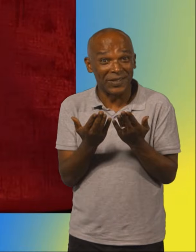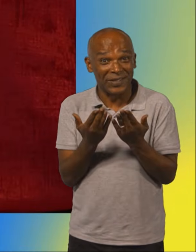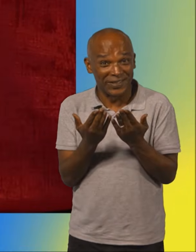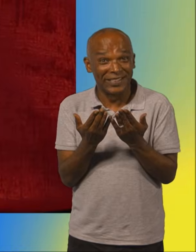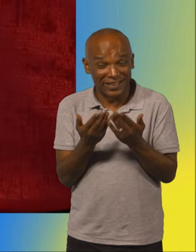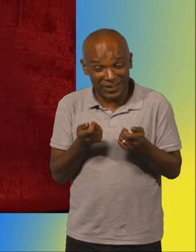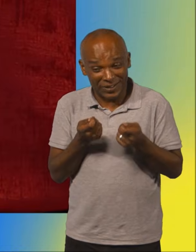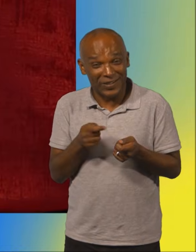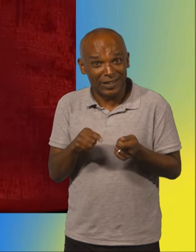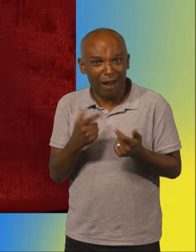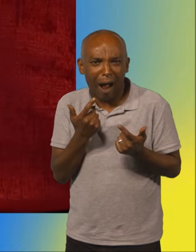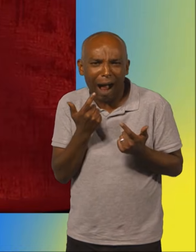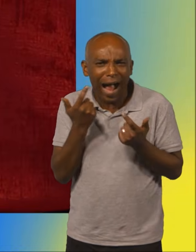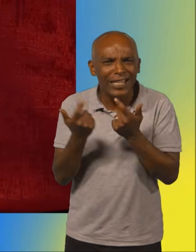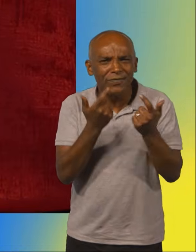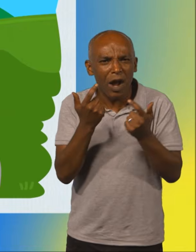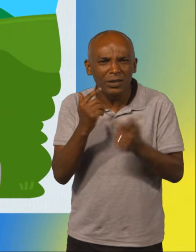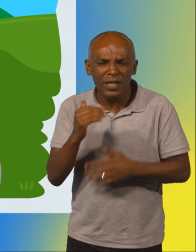World. Let me see.